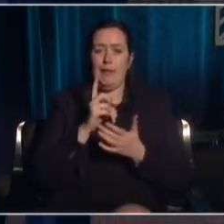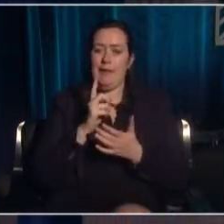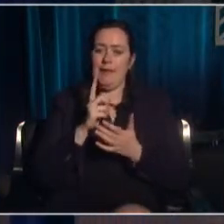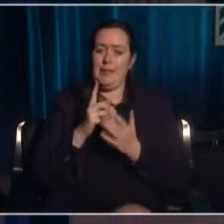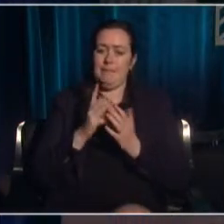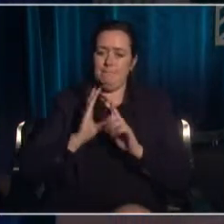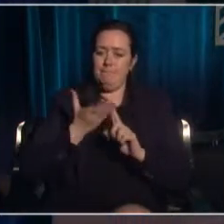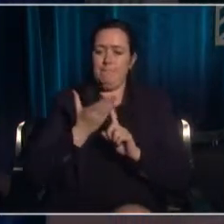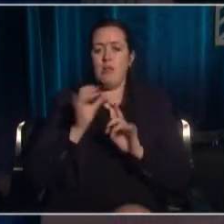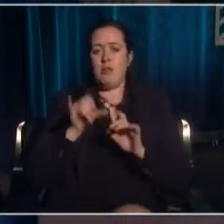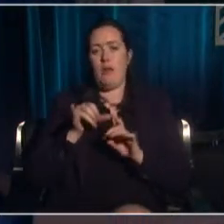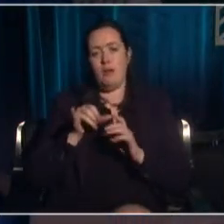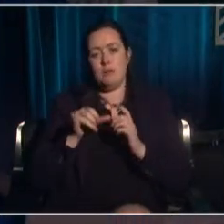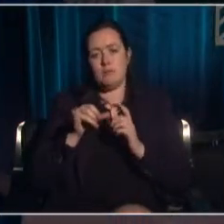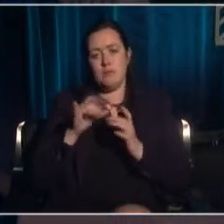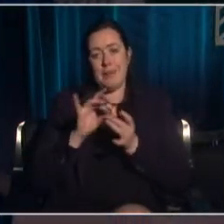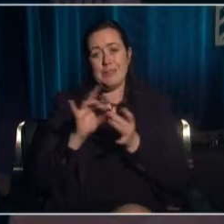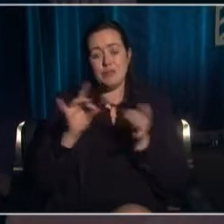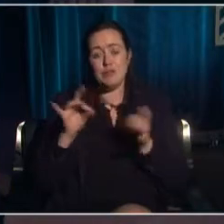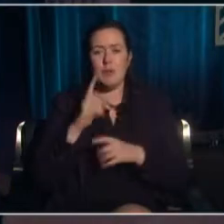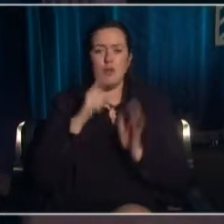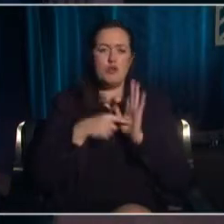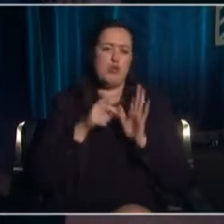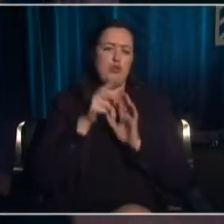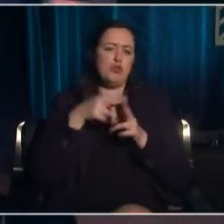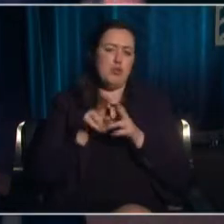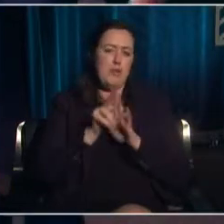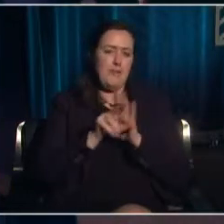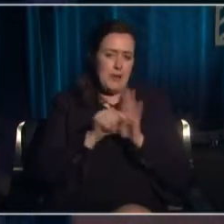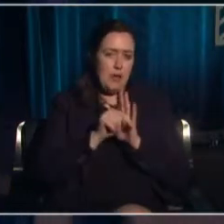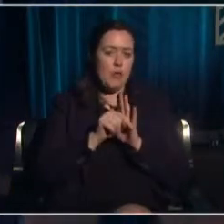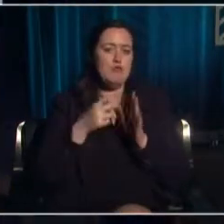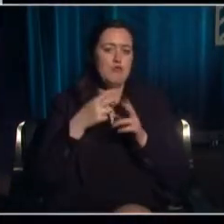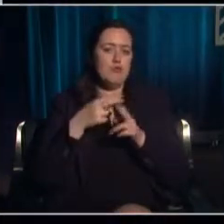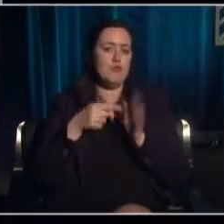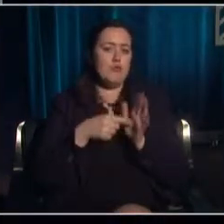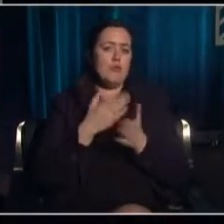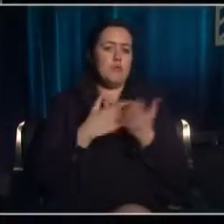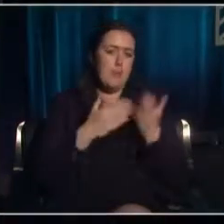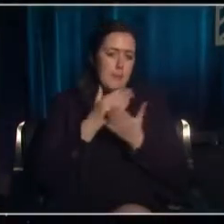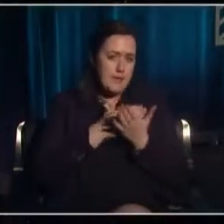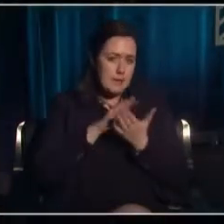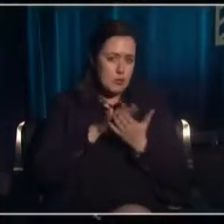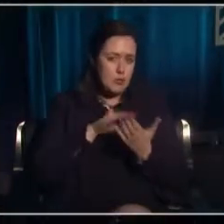and then draw out a couple of lessons we've learnt from campaigns in the last few years.